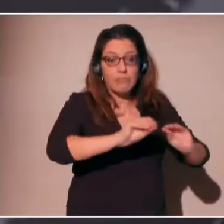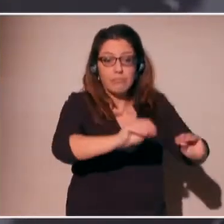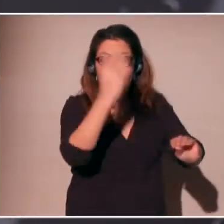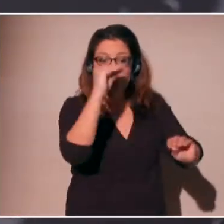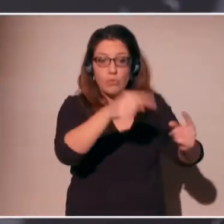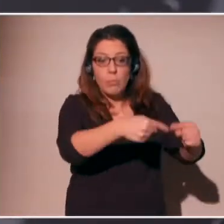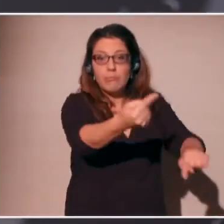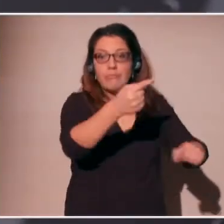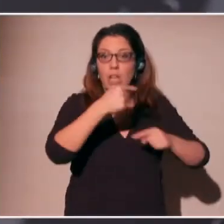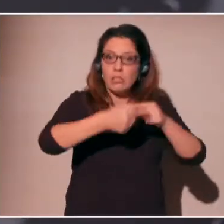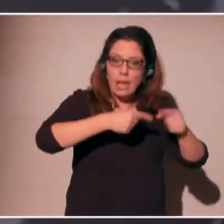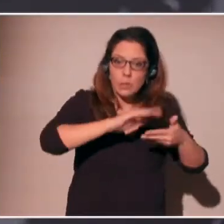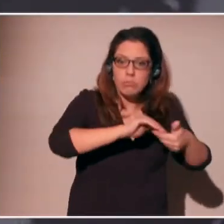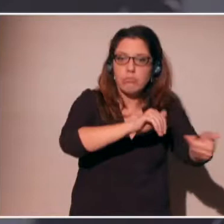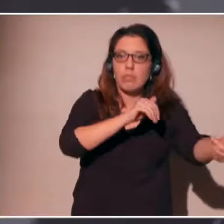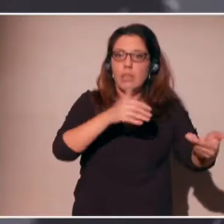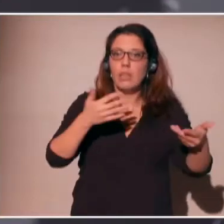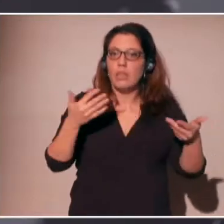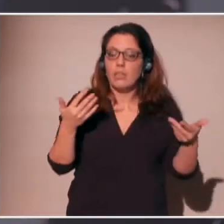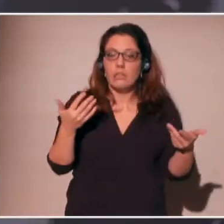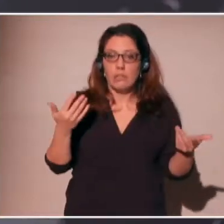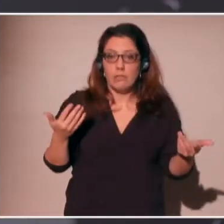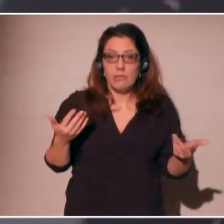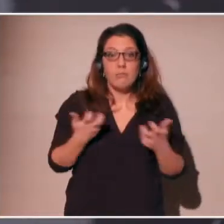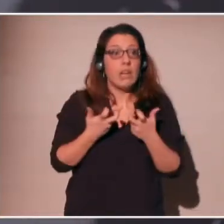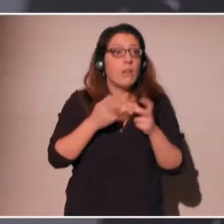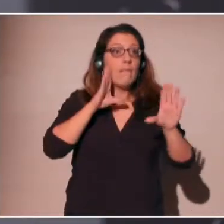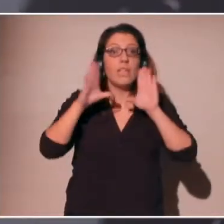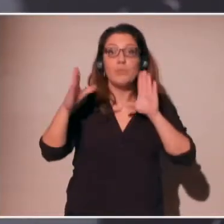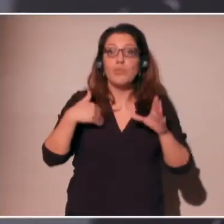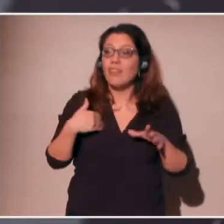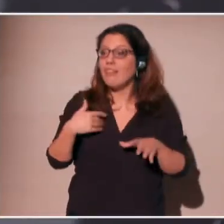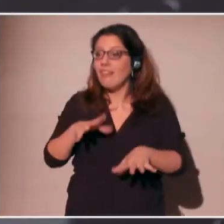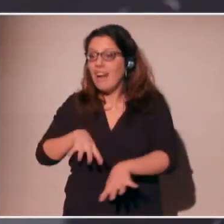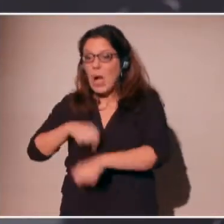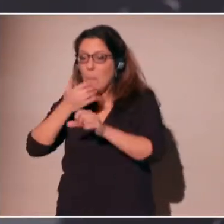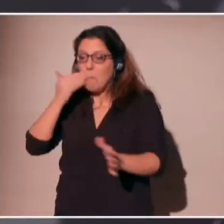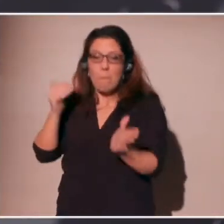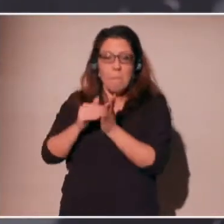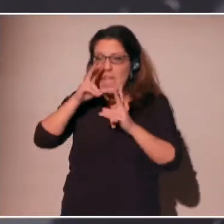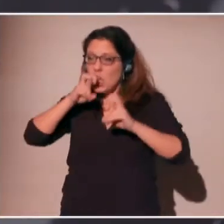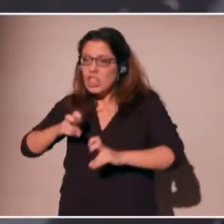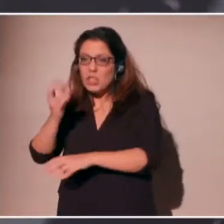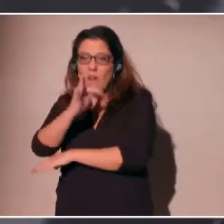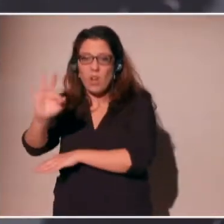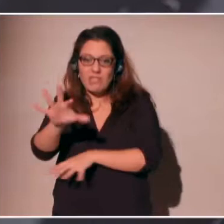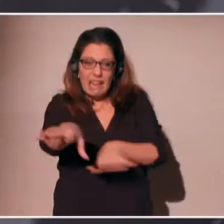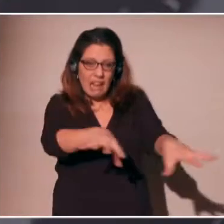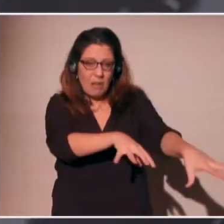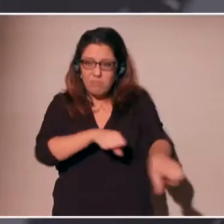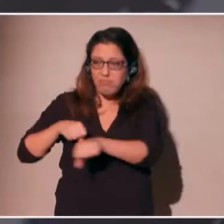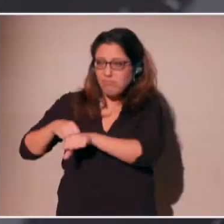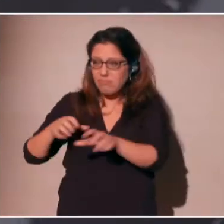of the public sectors, to train the next generation. It's impossible to think that in Facebook we're going to hire all the best